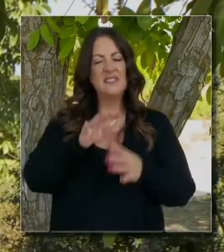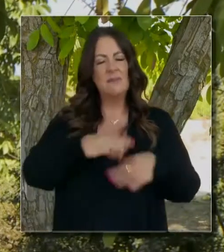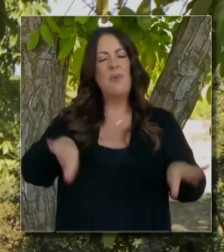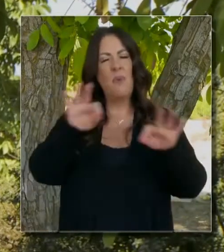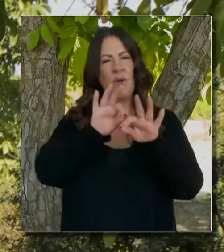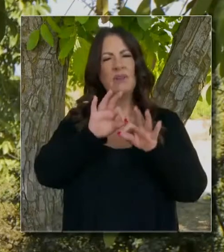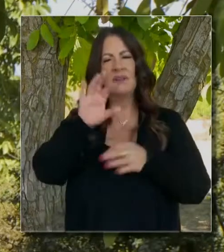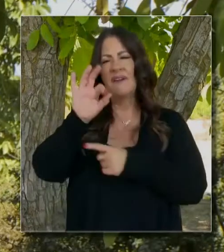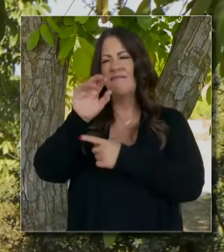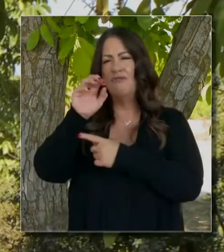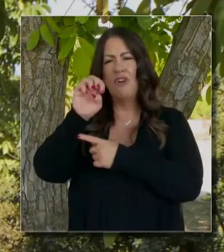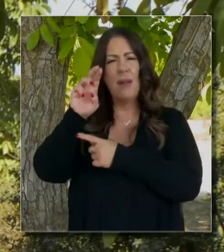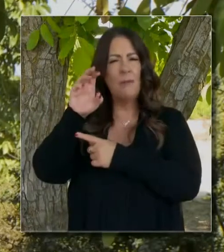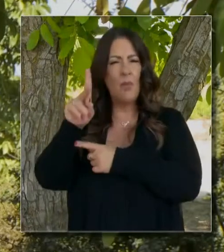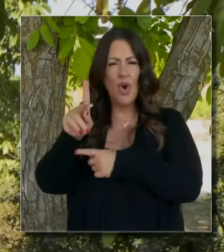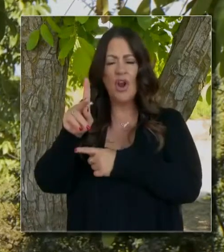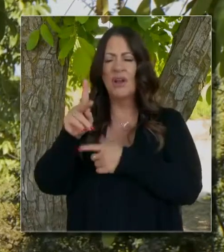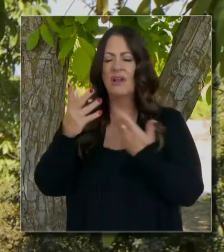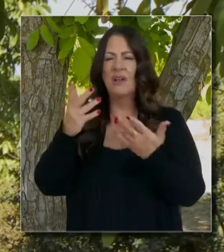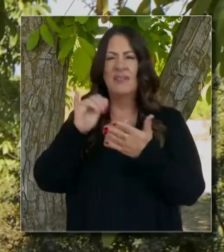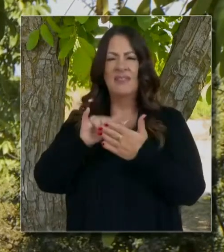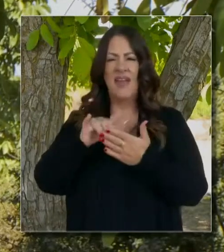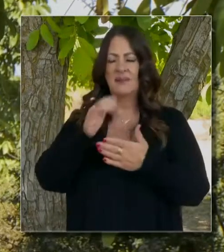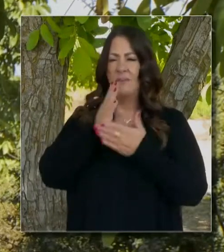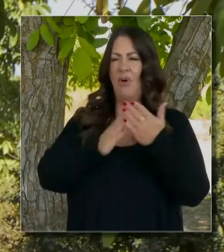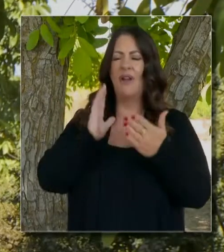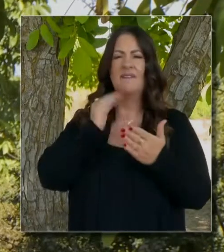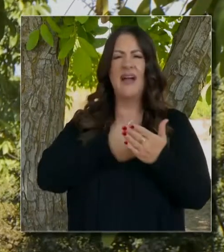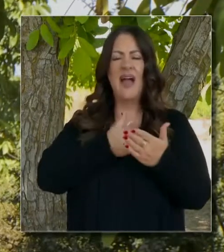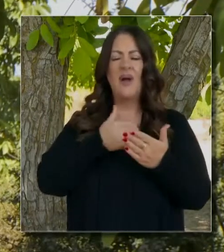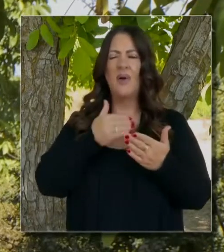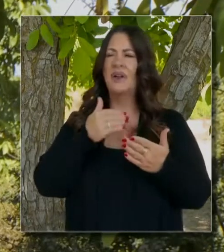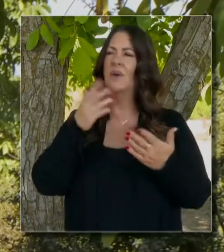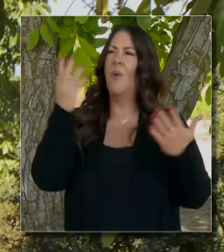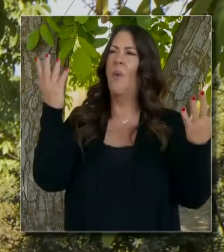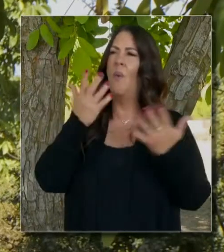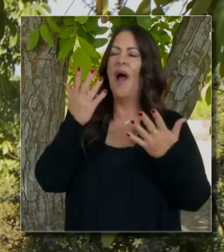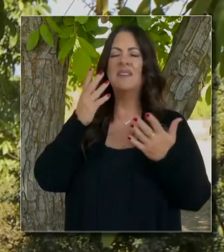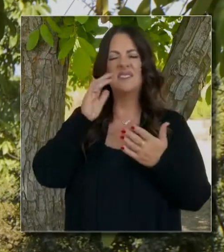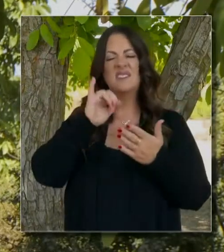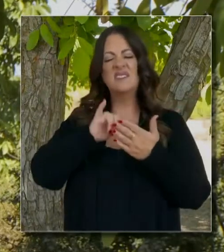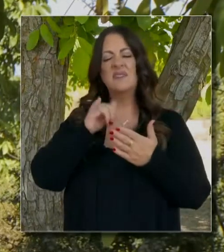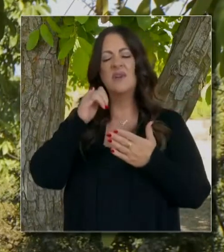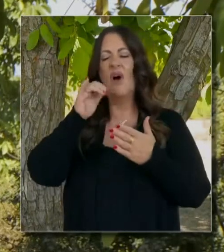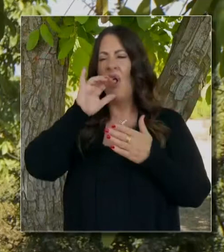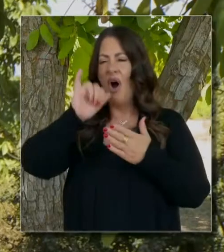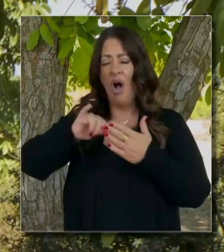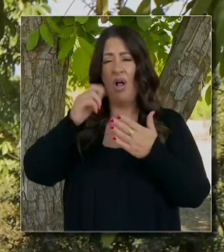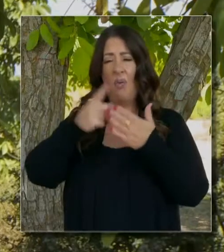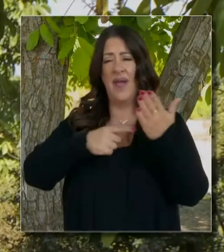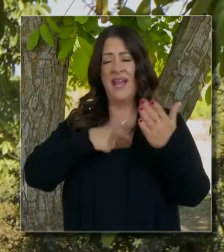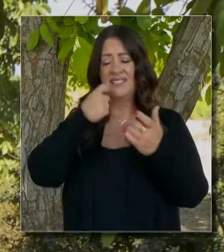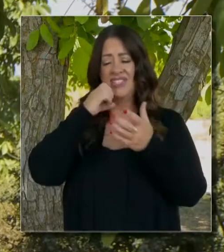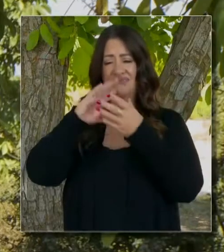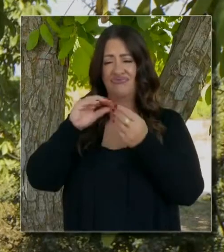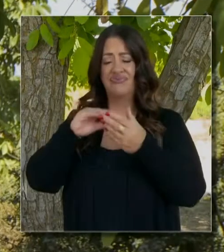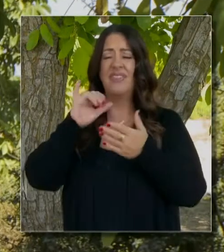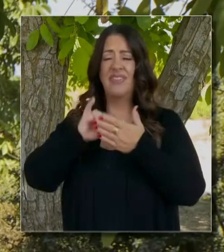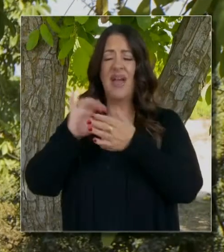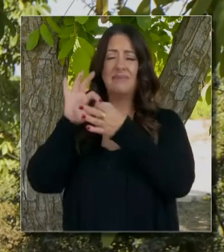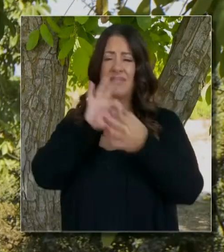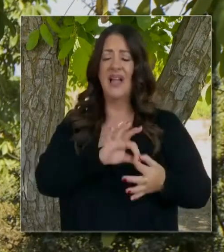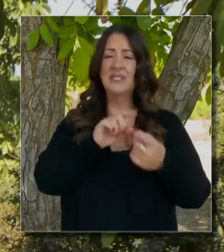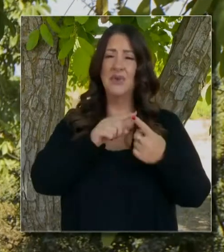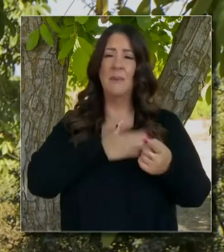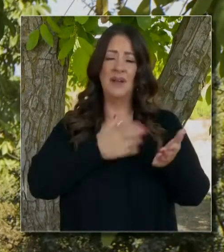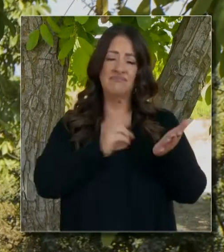also, again, represented very much in the spirit and the letter of what we are advancing here today in this executive order. So I could